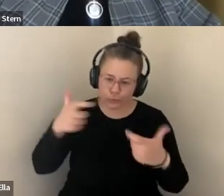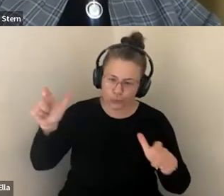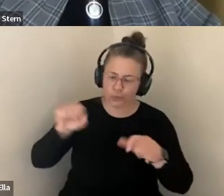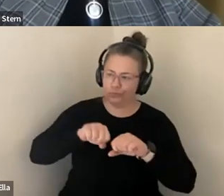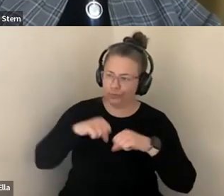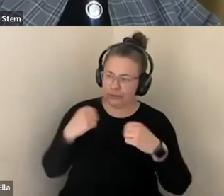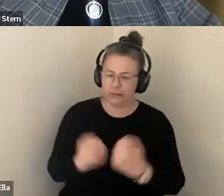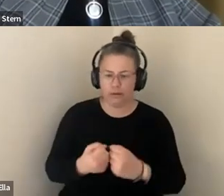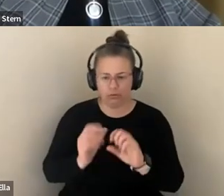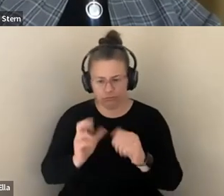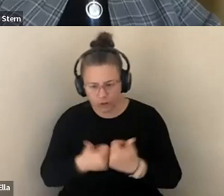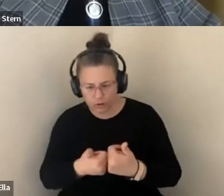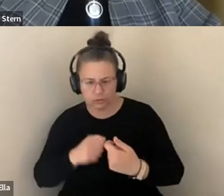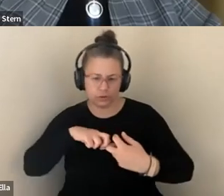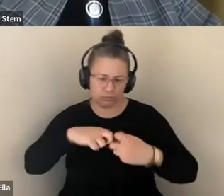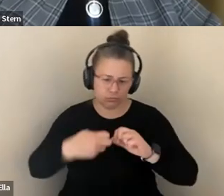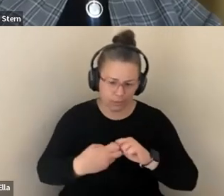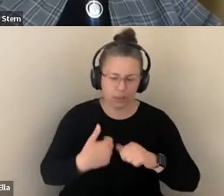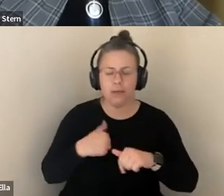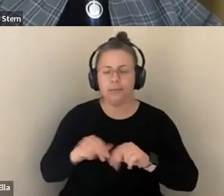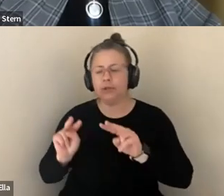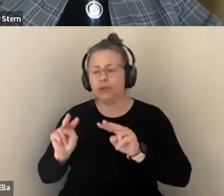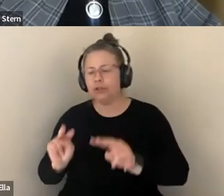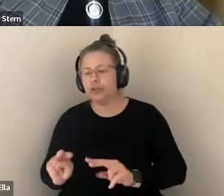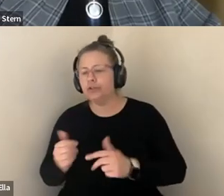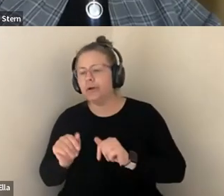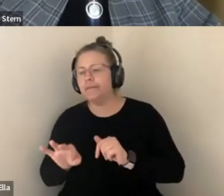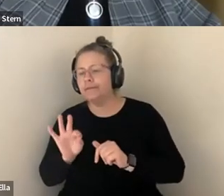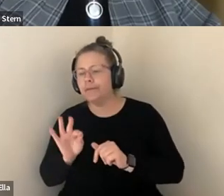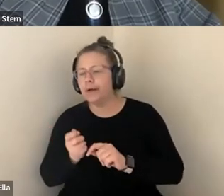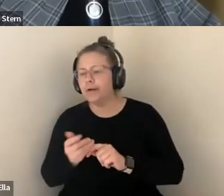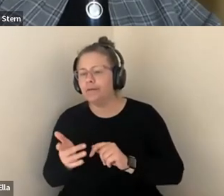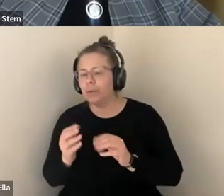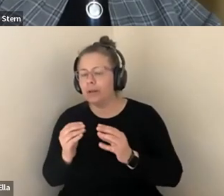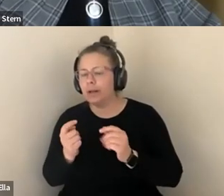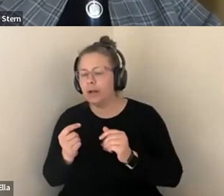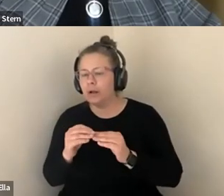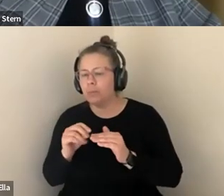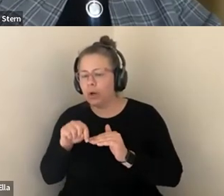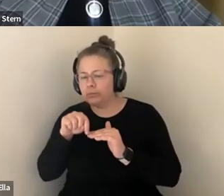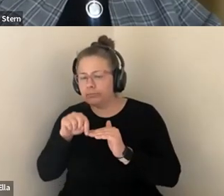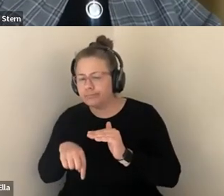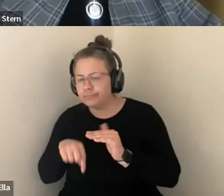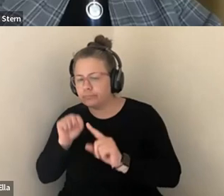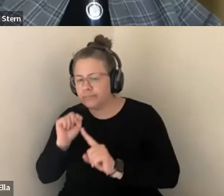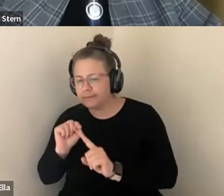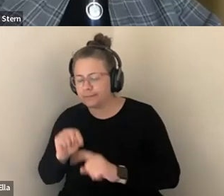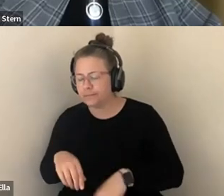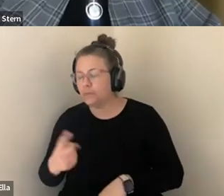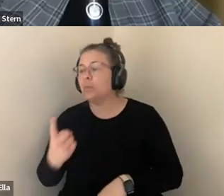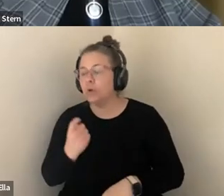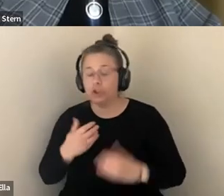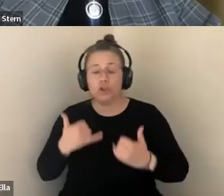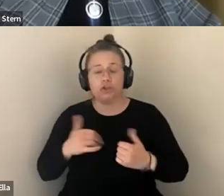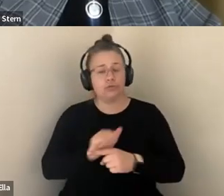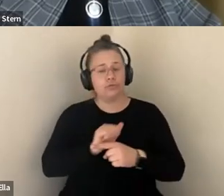try to find a few that take it down a little bit. So what is the current training for genetic counselors for